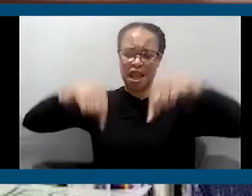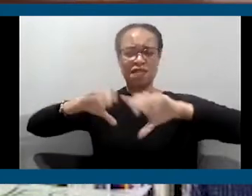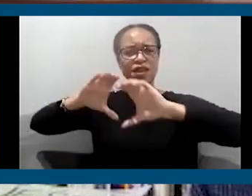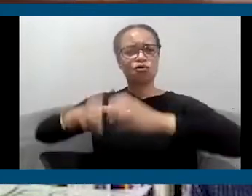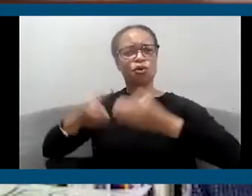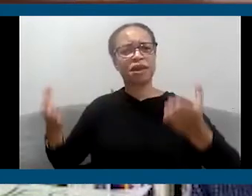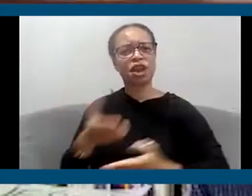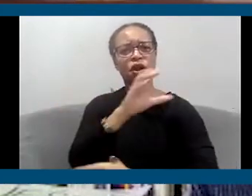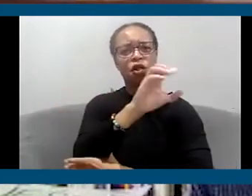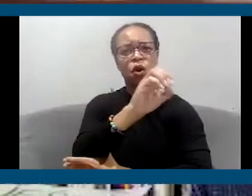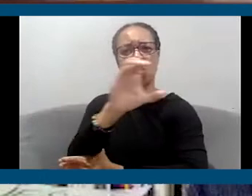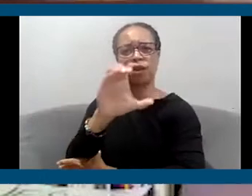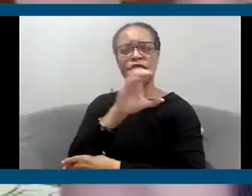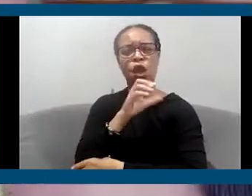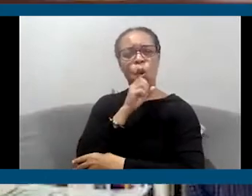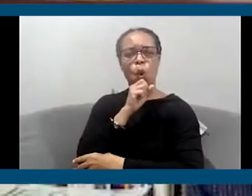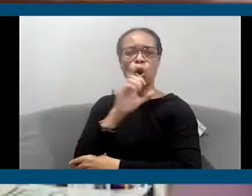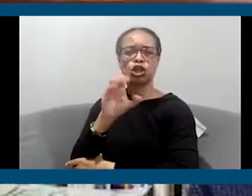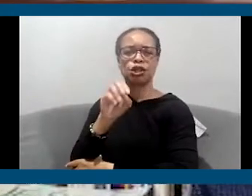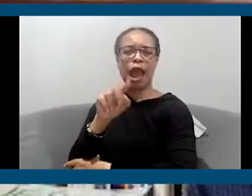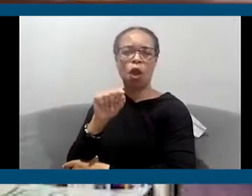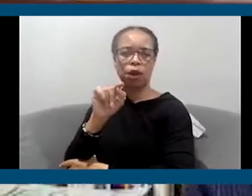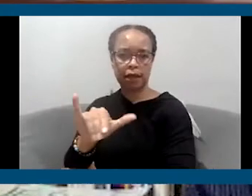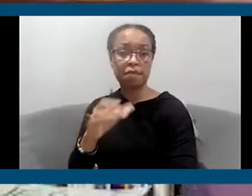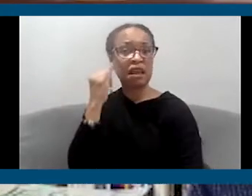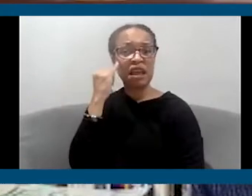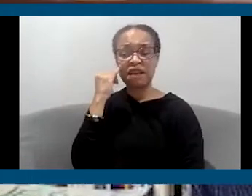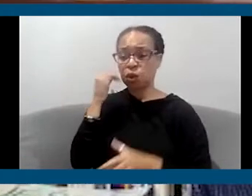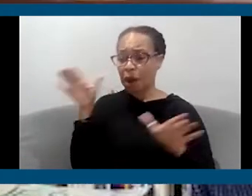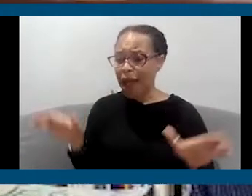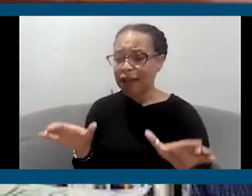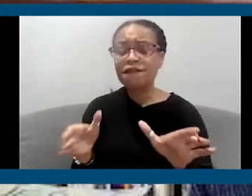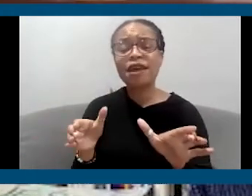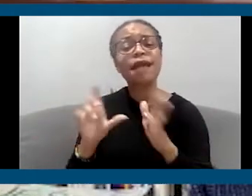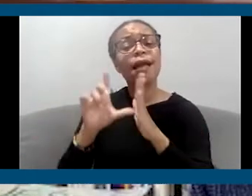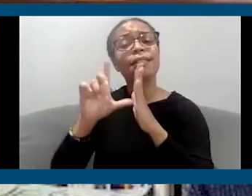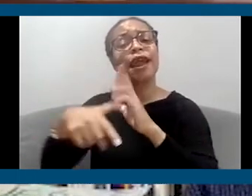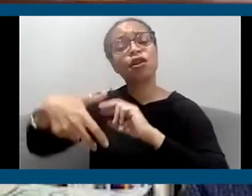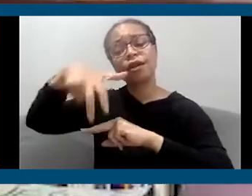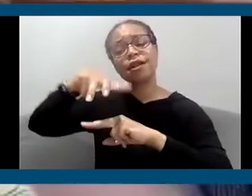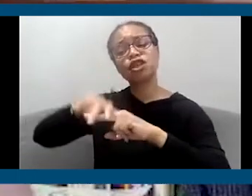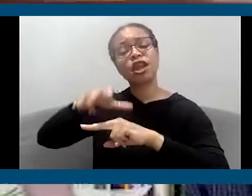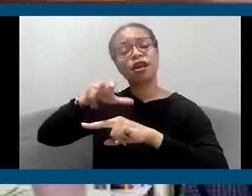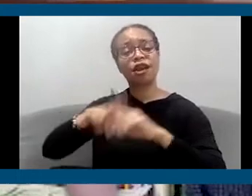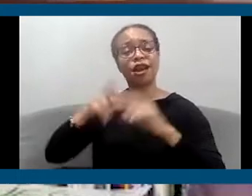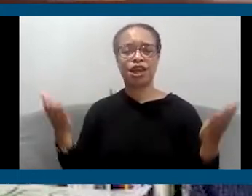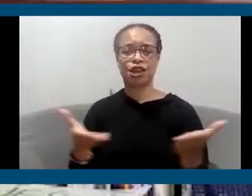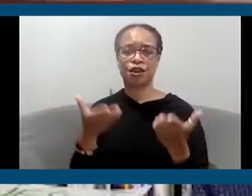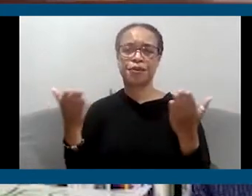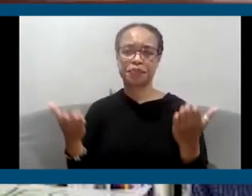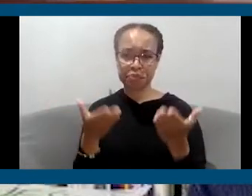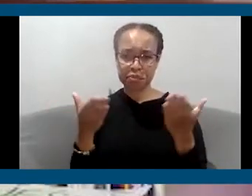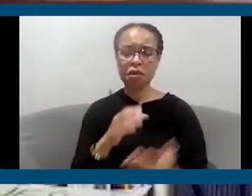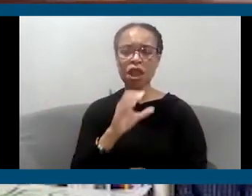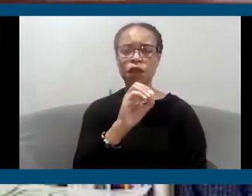County, and you've supported the causes, whether as an activist or later on as a chair here in Orange County. But we want to see